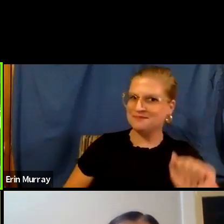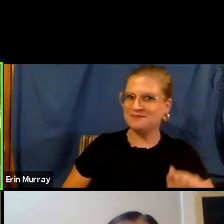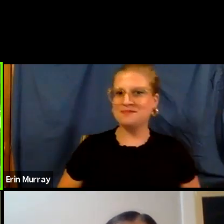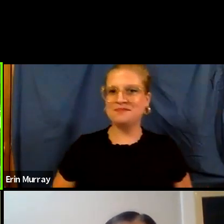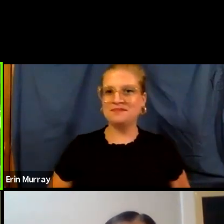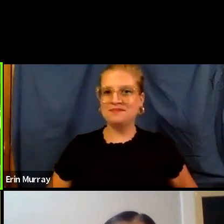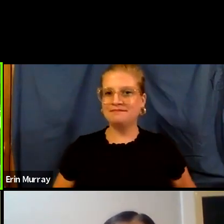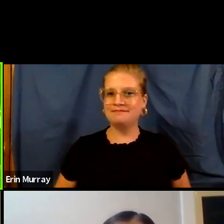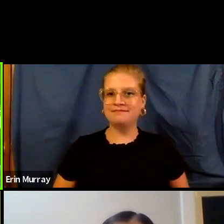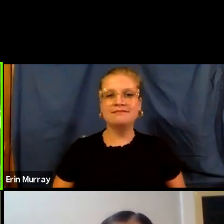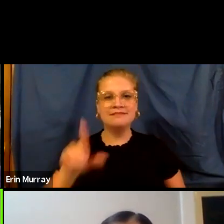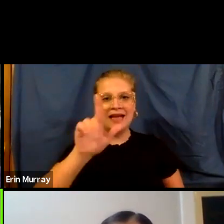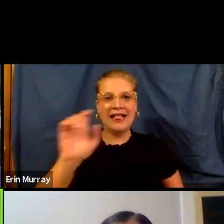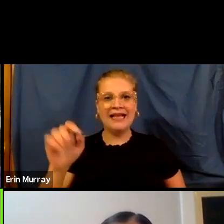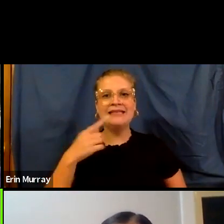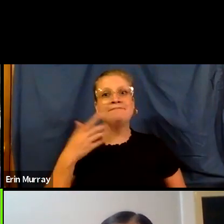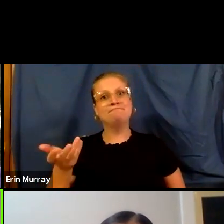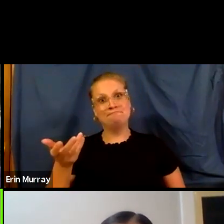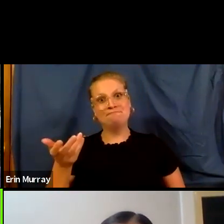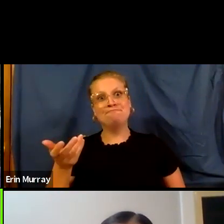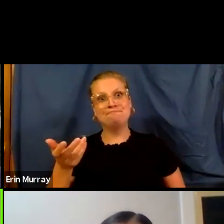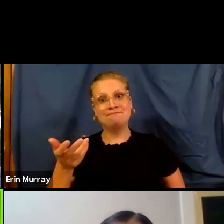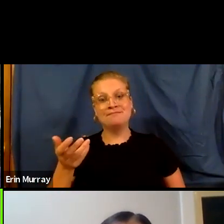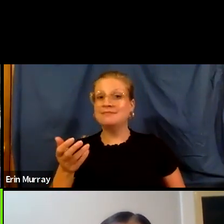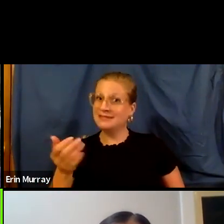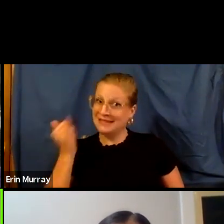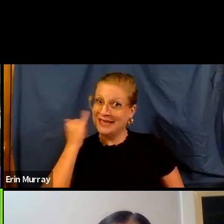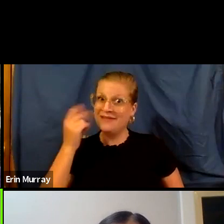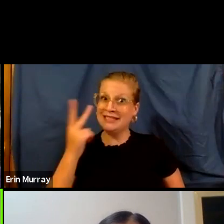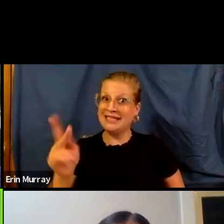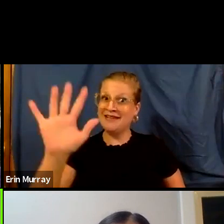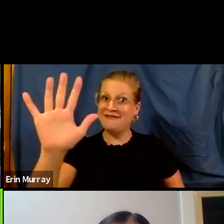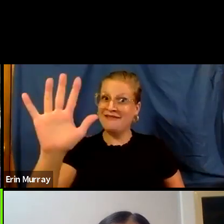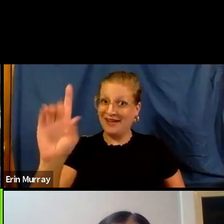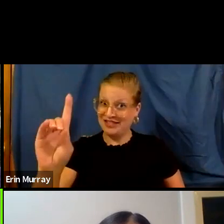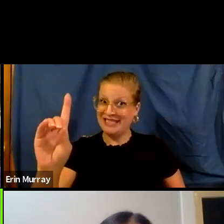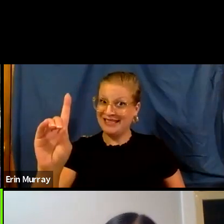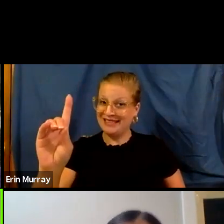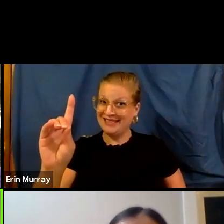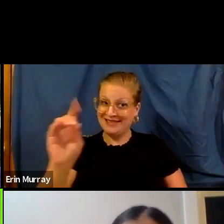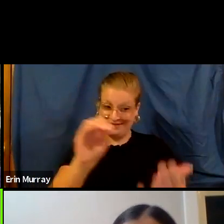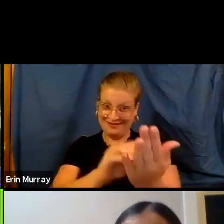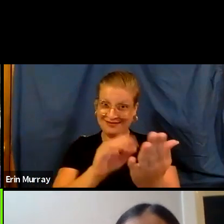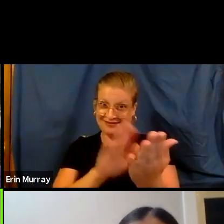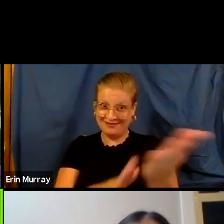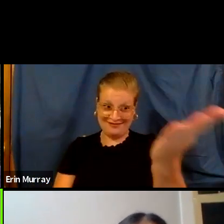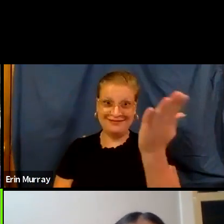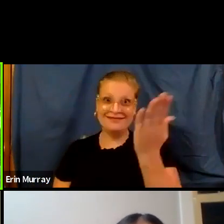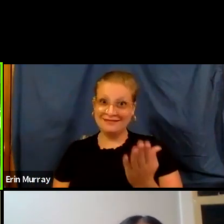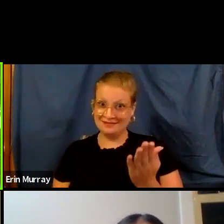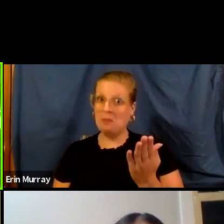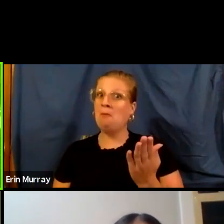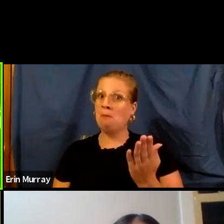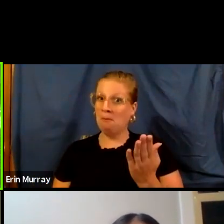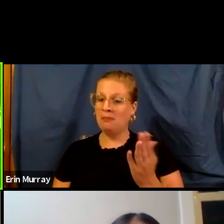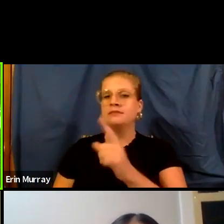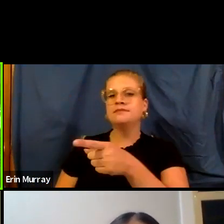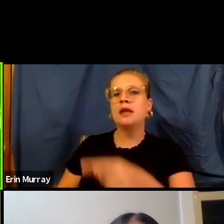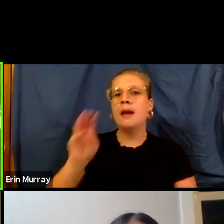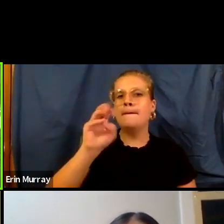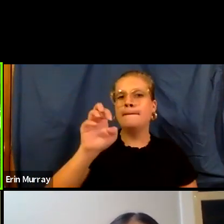So that would that'll carry a lot of weight with me when I see the request if it's 5D. And just for you